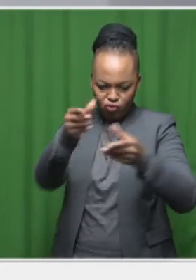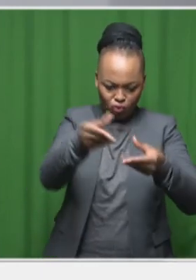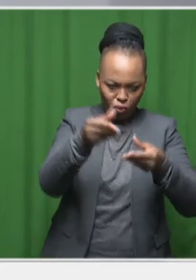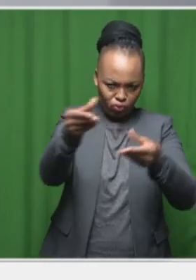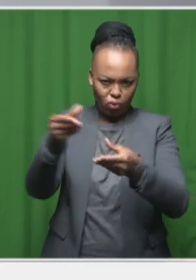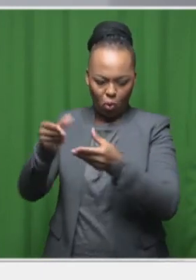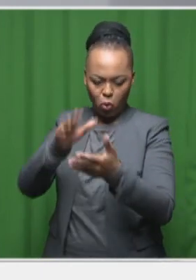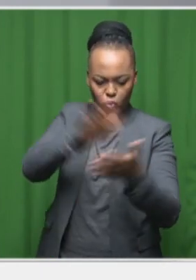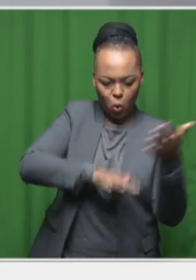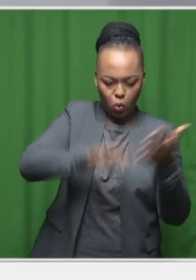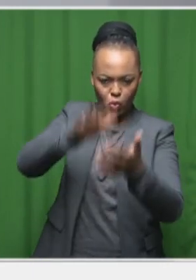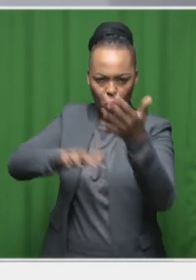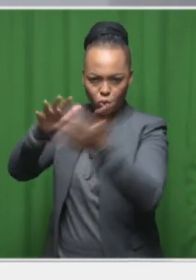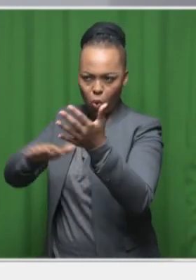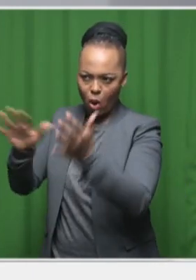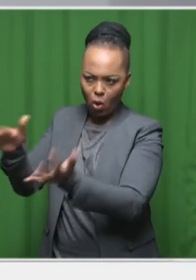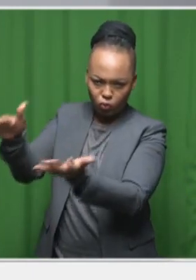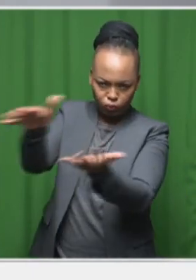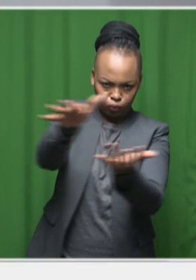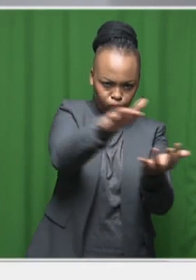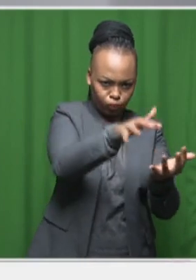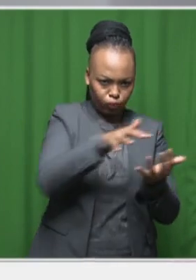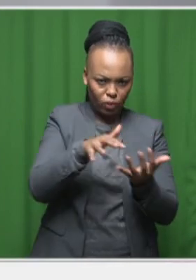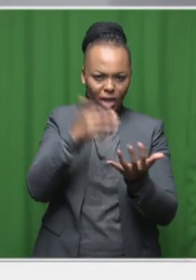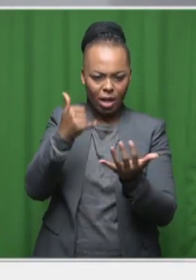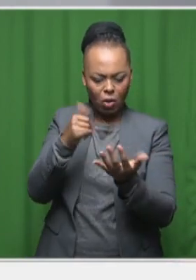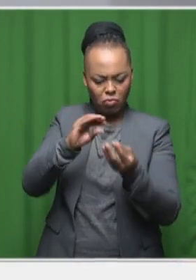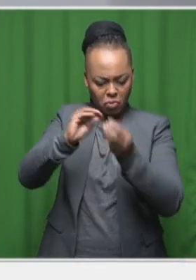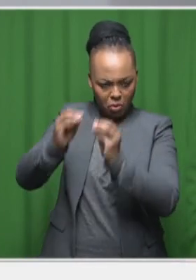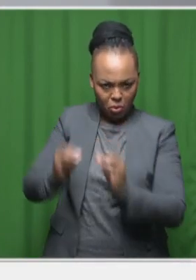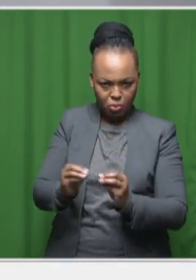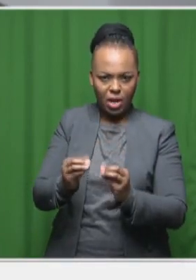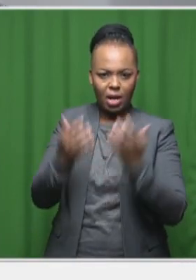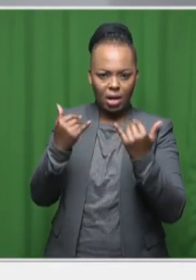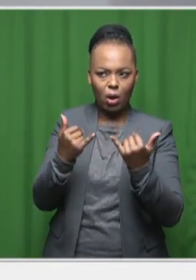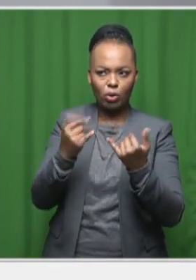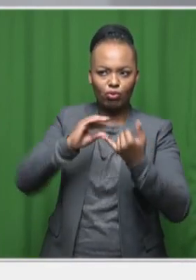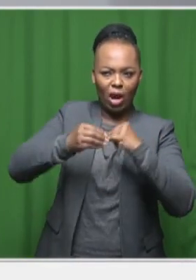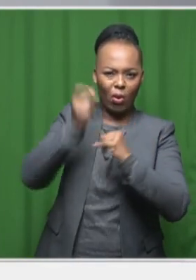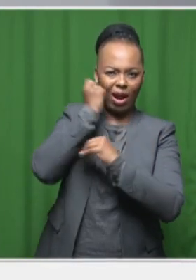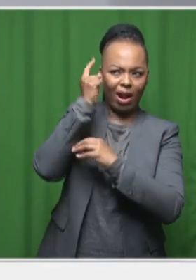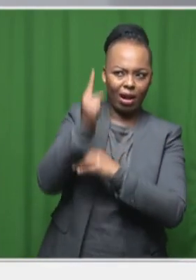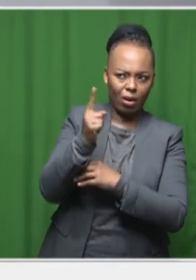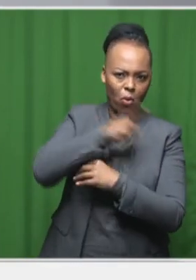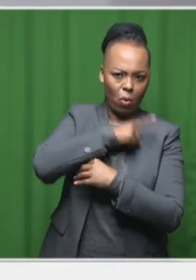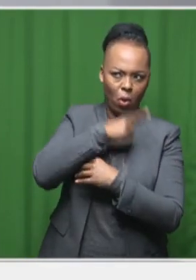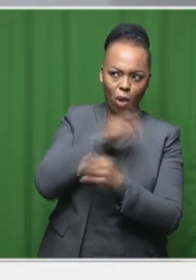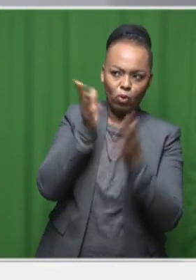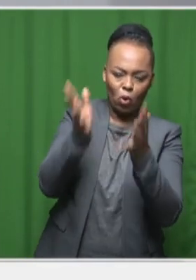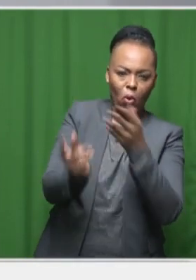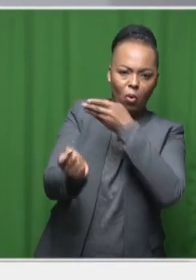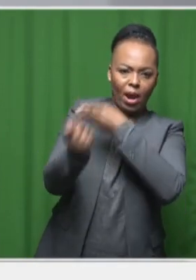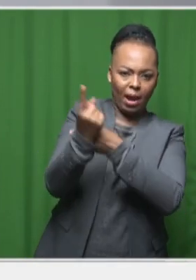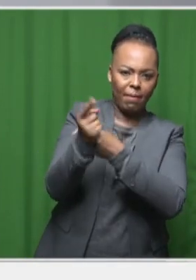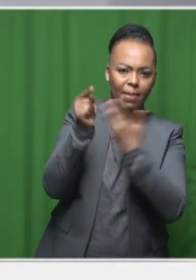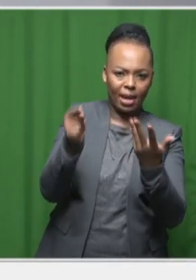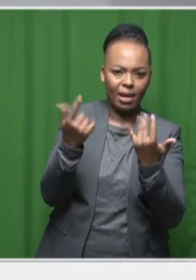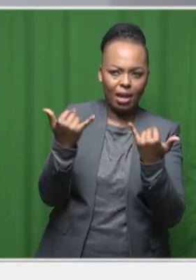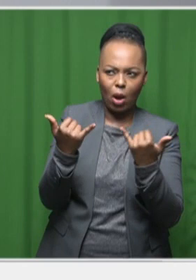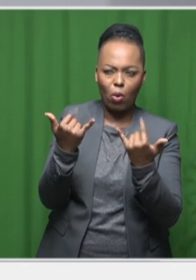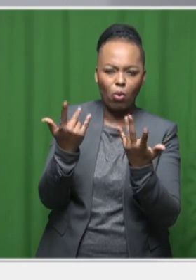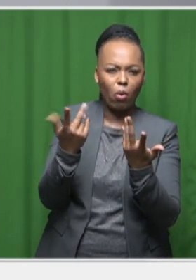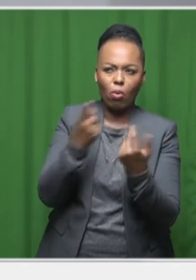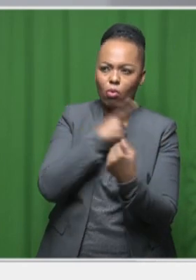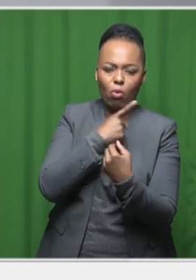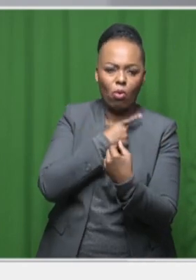we now had to try and make sense of it. And so we did it as qualitative researchers in the way qualitative researchers try to make sense